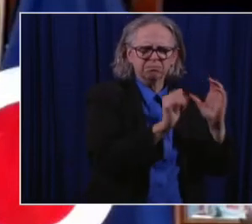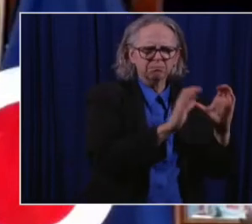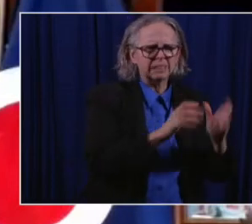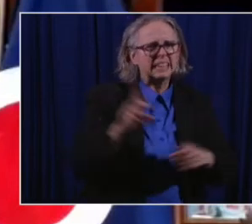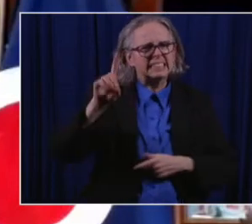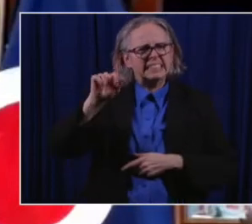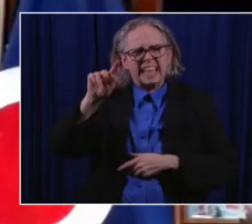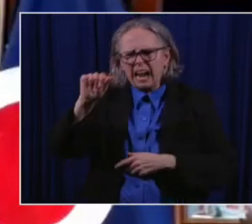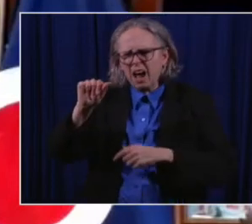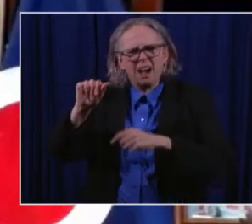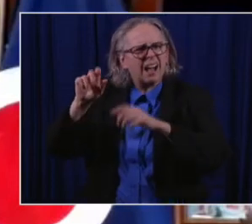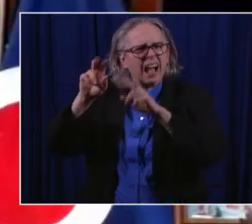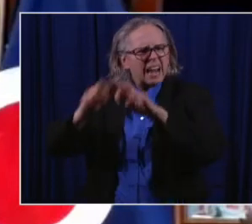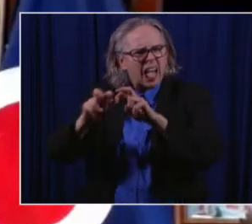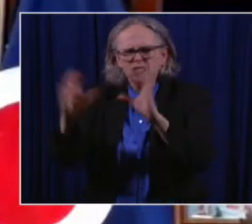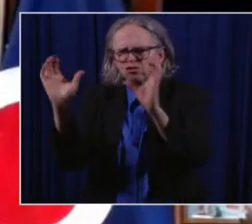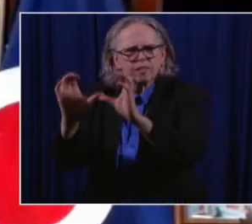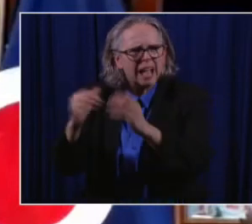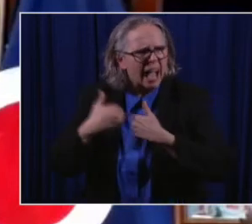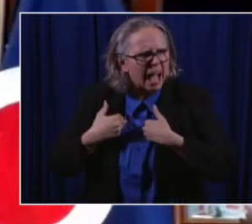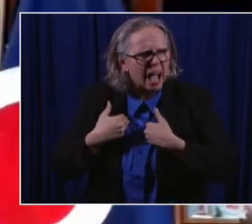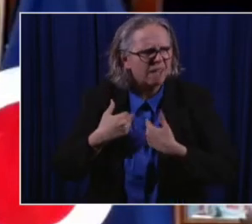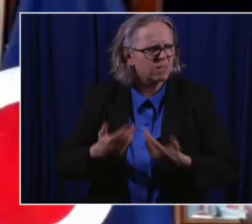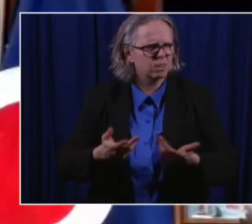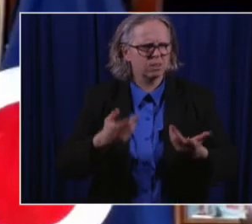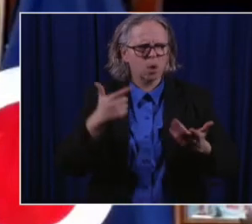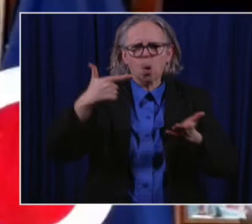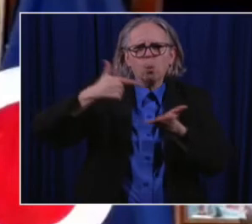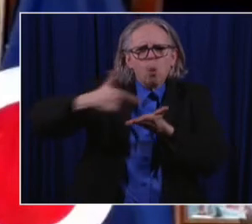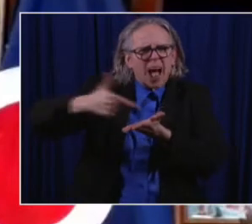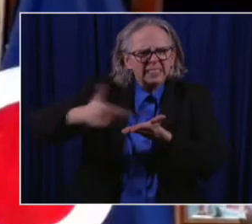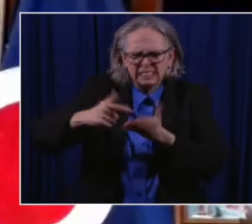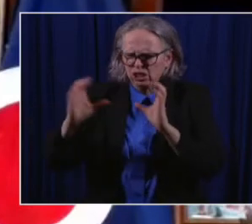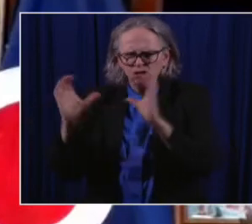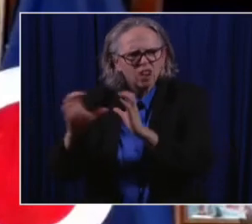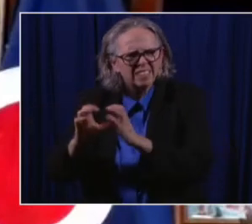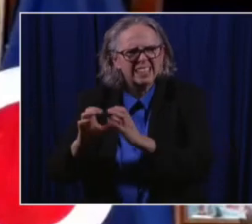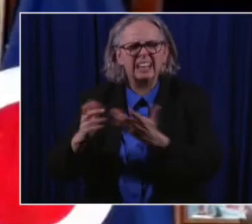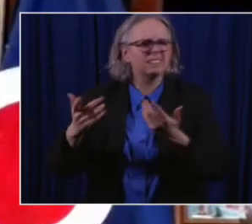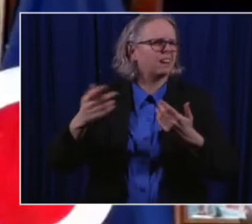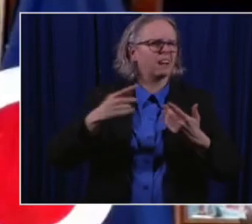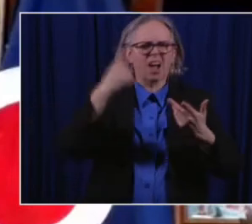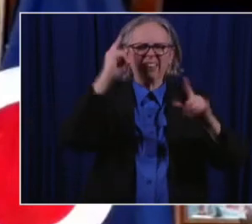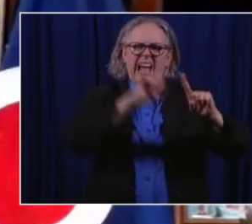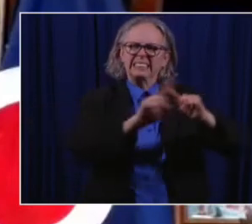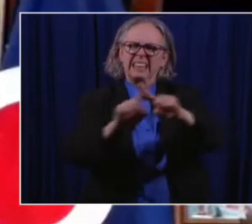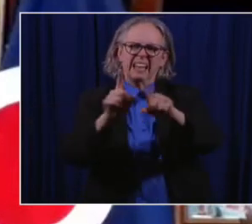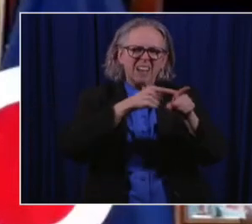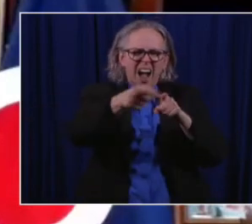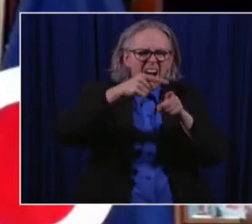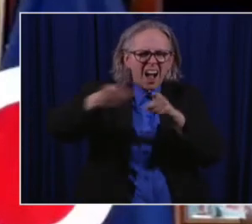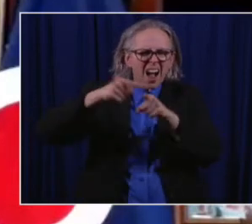certification, manufacturing technology certifications. These things you can get,